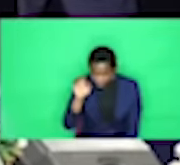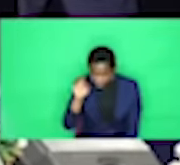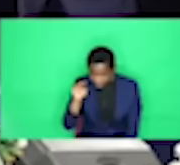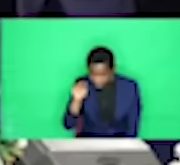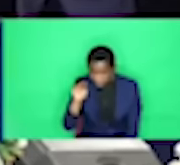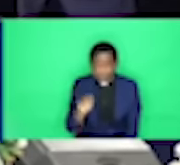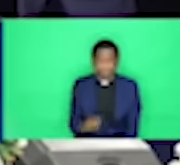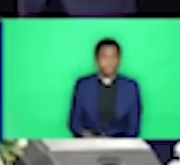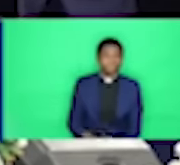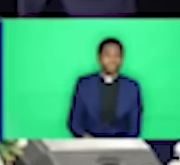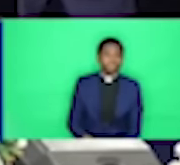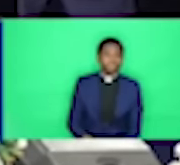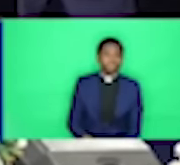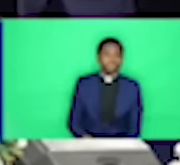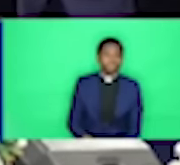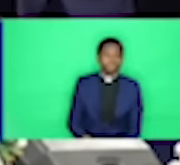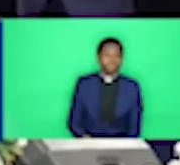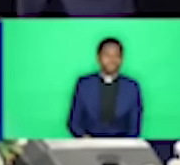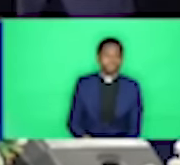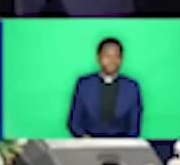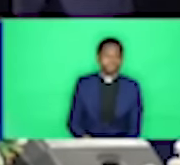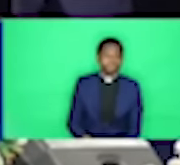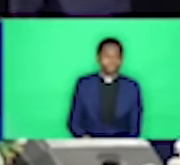verse 14.